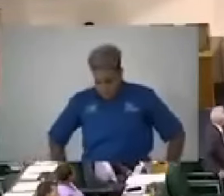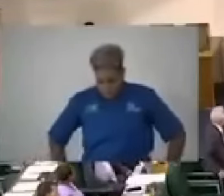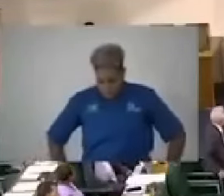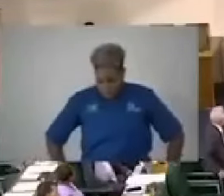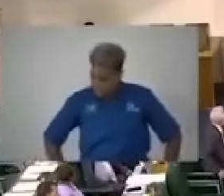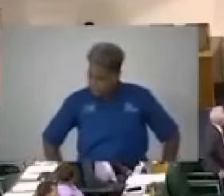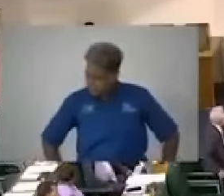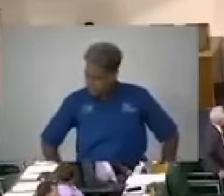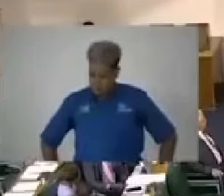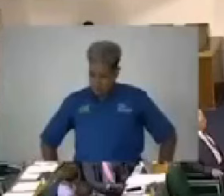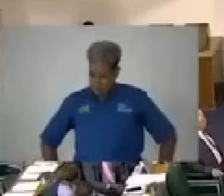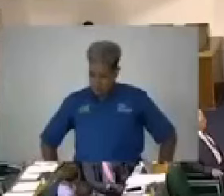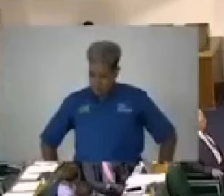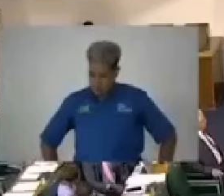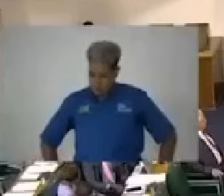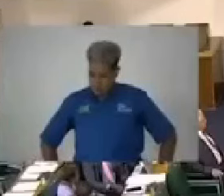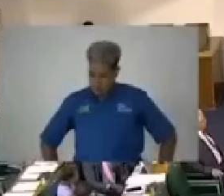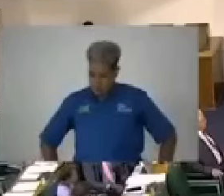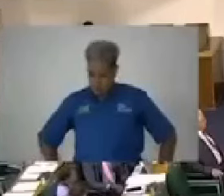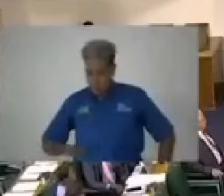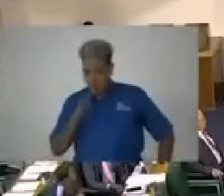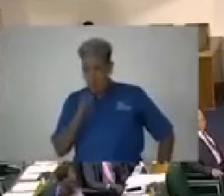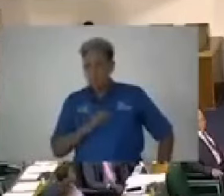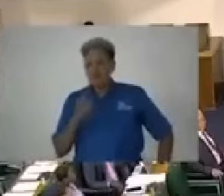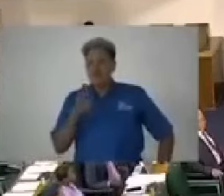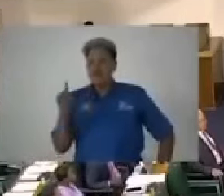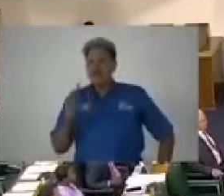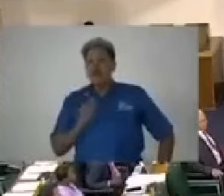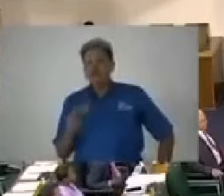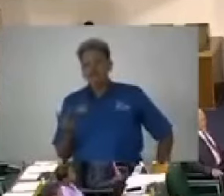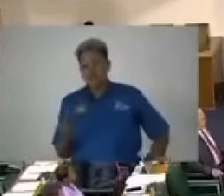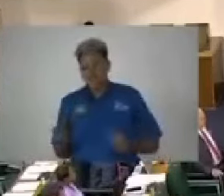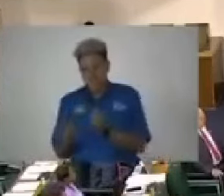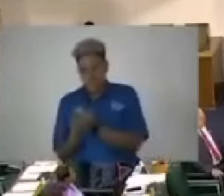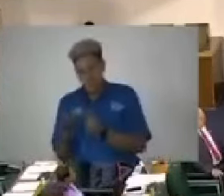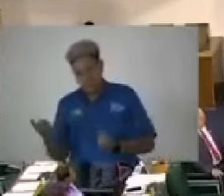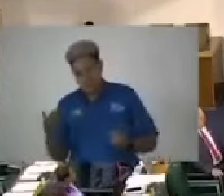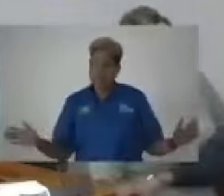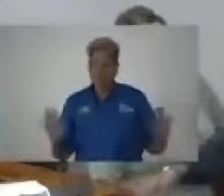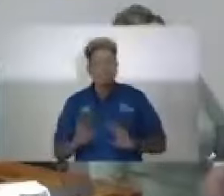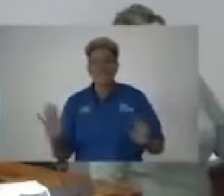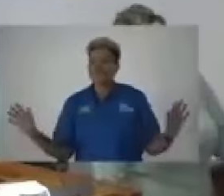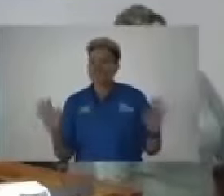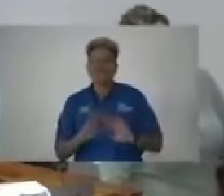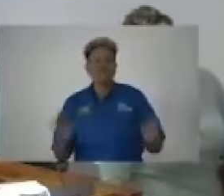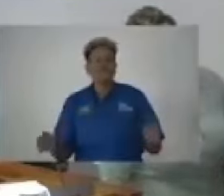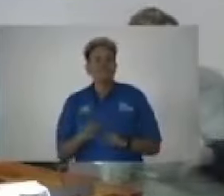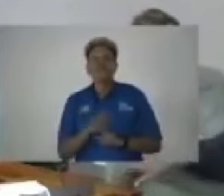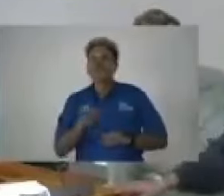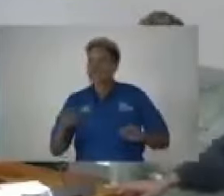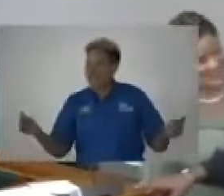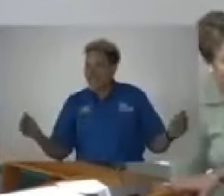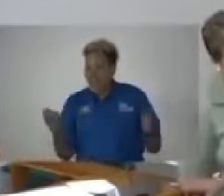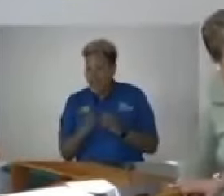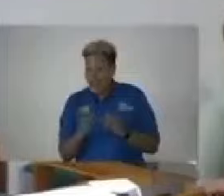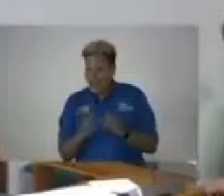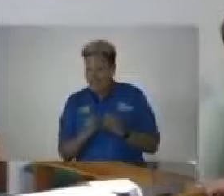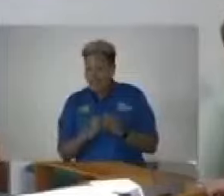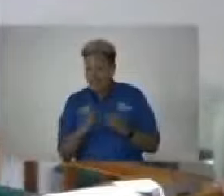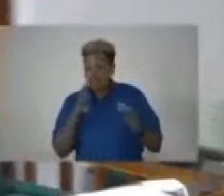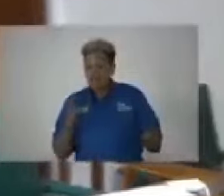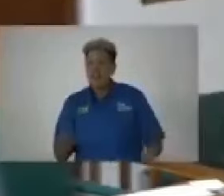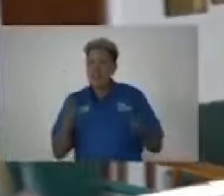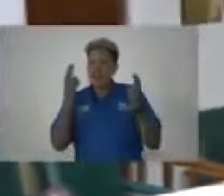Kingston East and Port Royal. Madam Clerk, I beg to second the motion. There was no